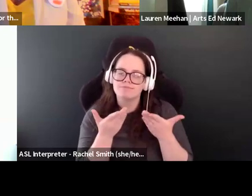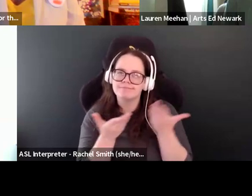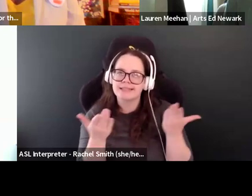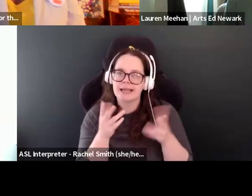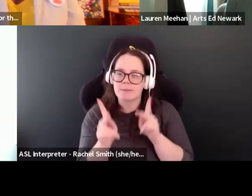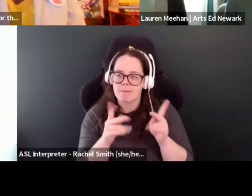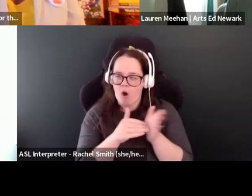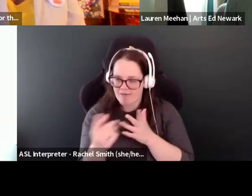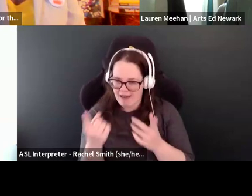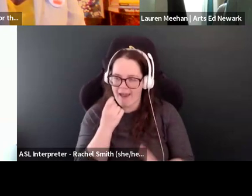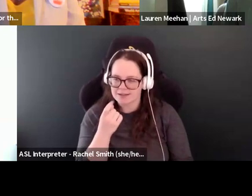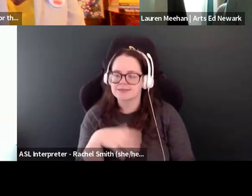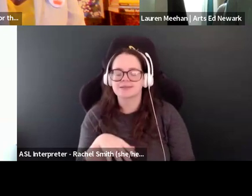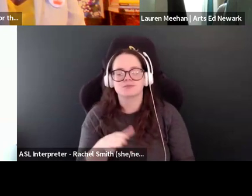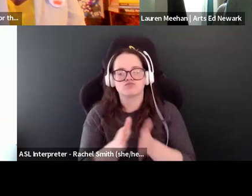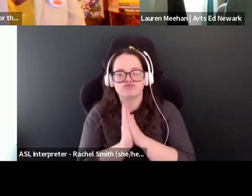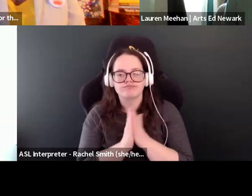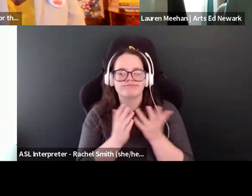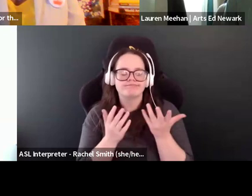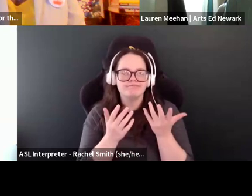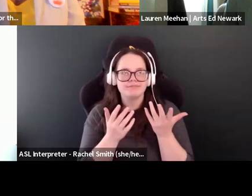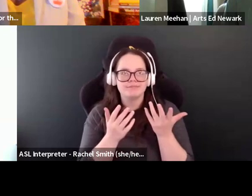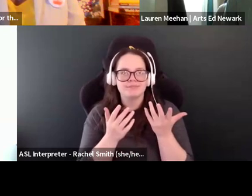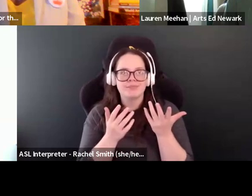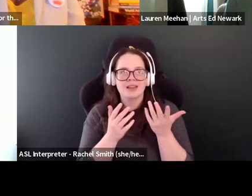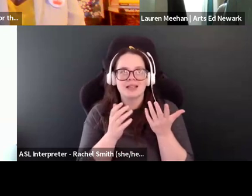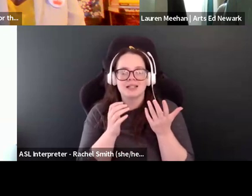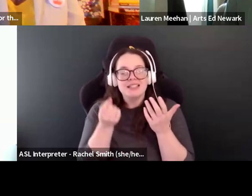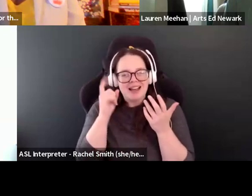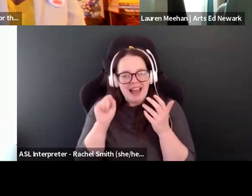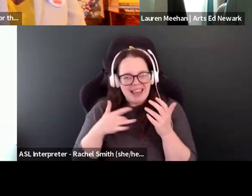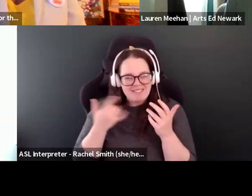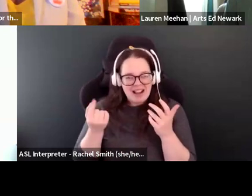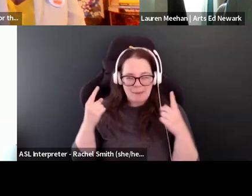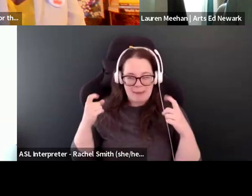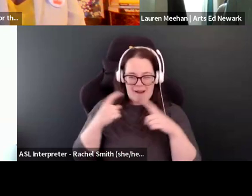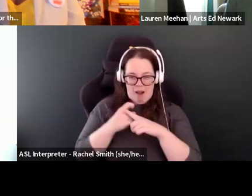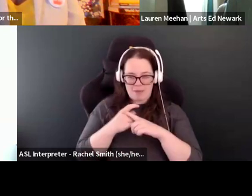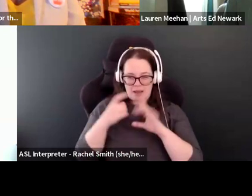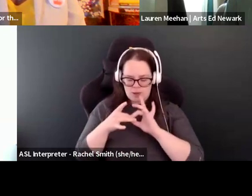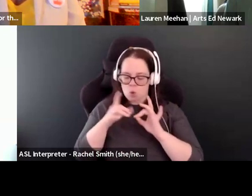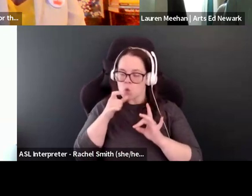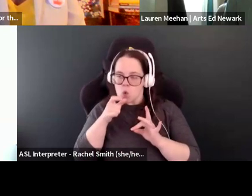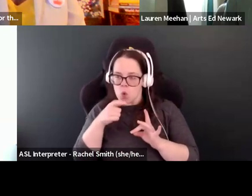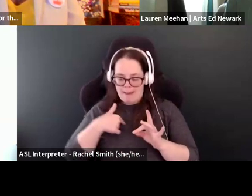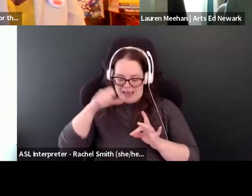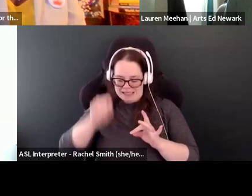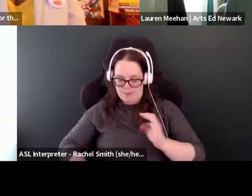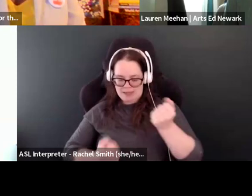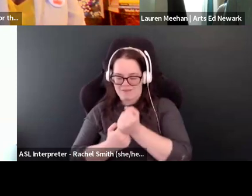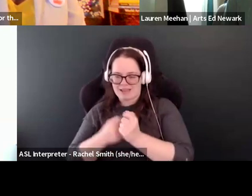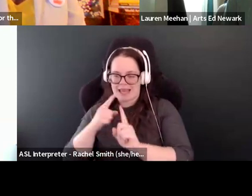is it can feel a little complicated as to who they're supposed to advocate to, who are the